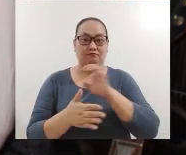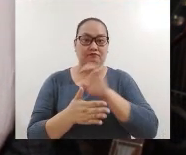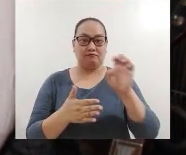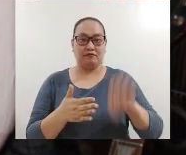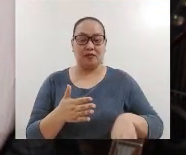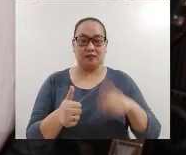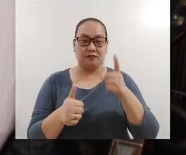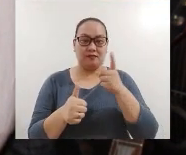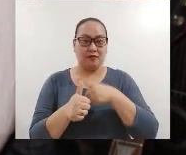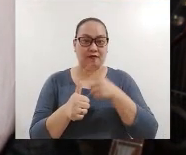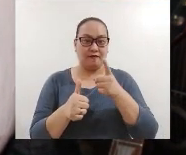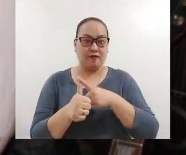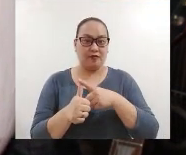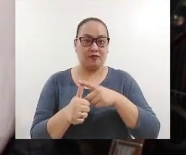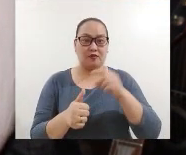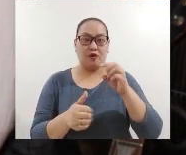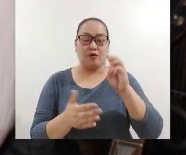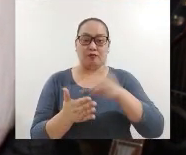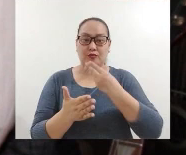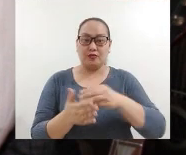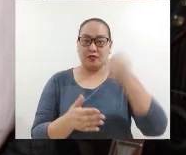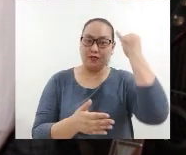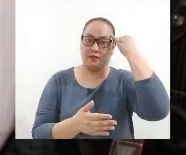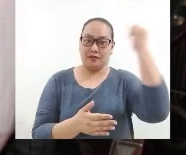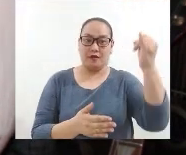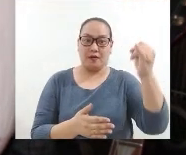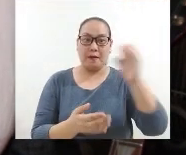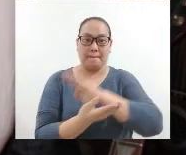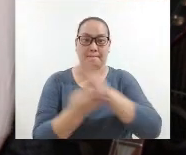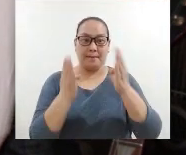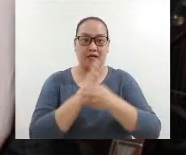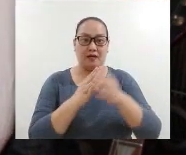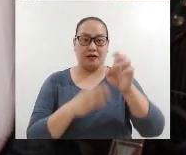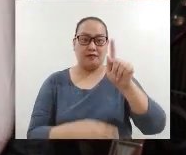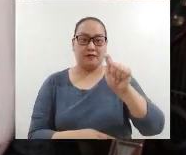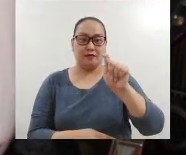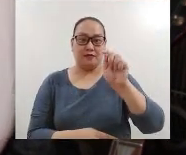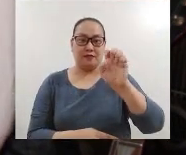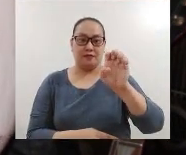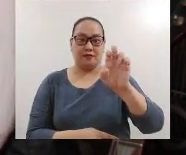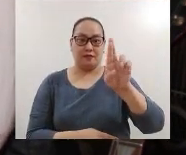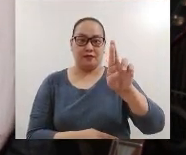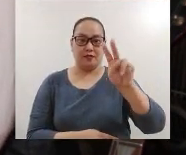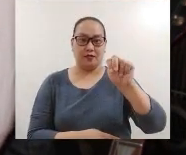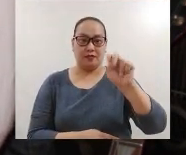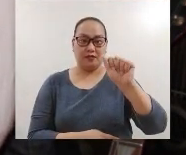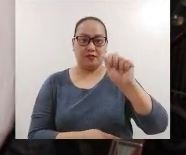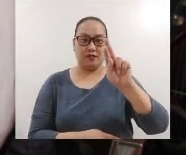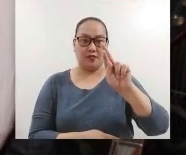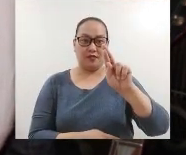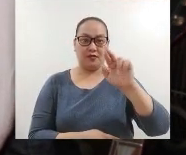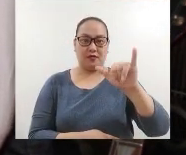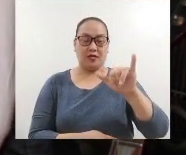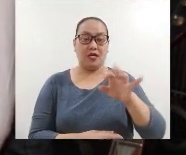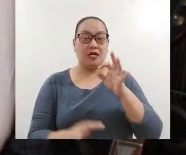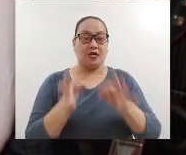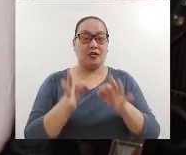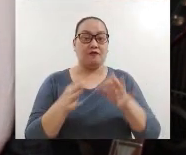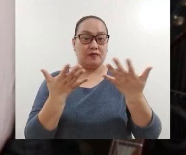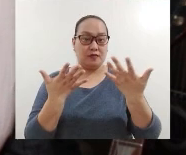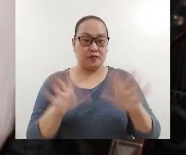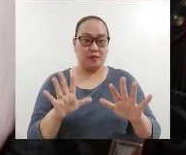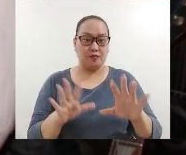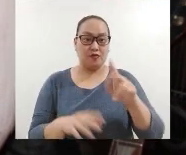the first musical idea, it becomes a ternary. Kung matatapos ang kanta sa